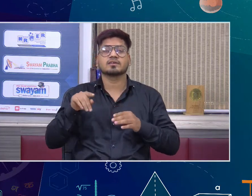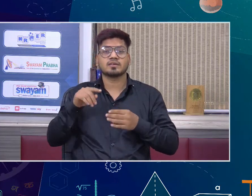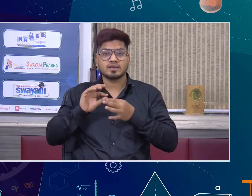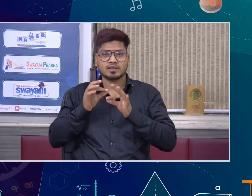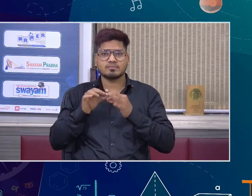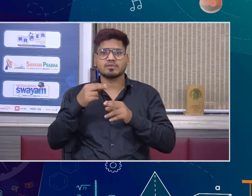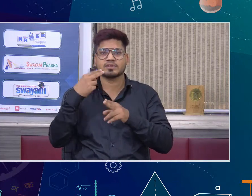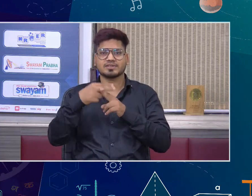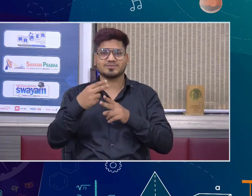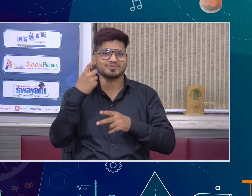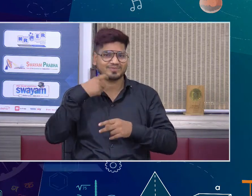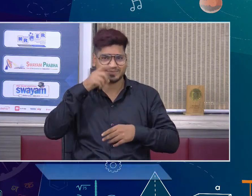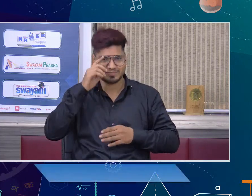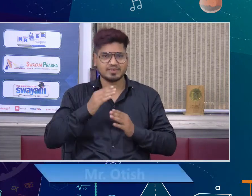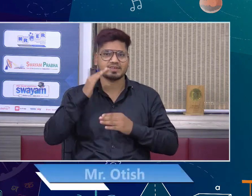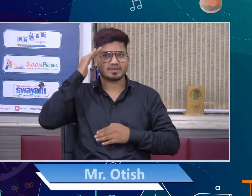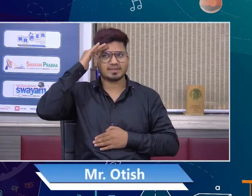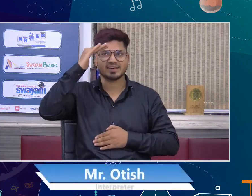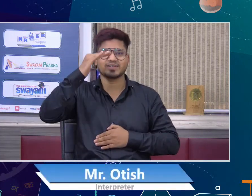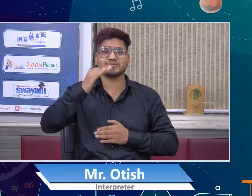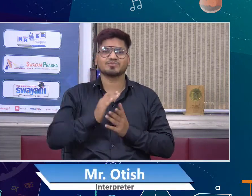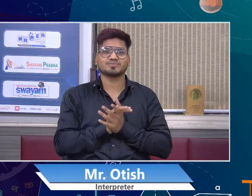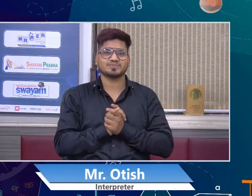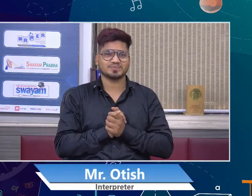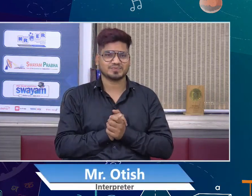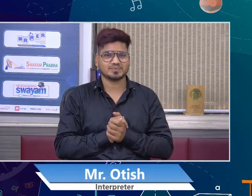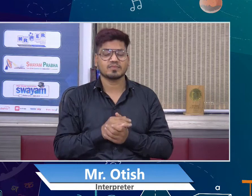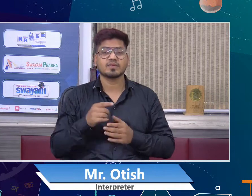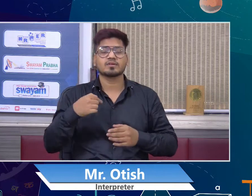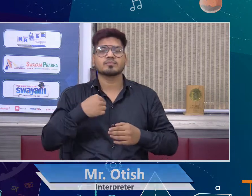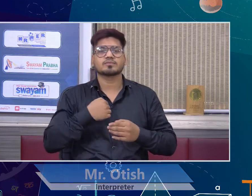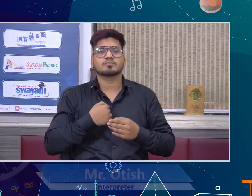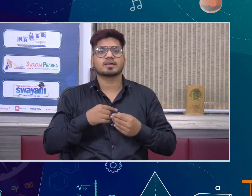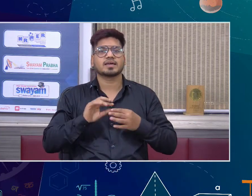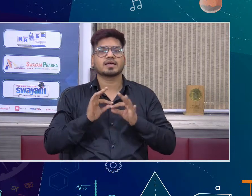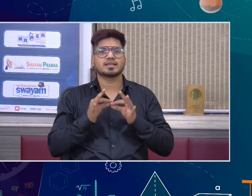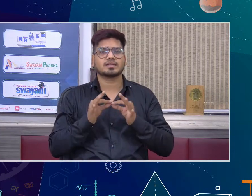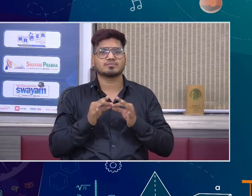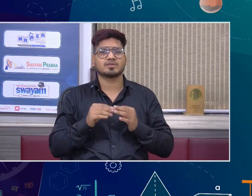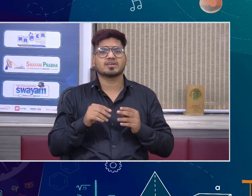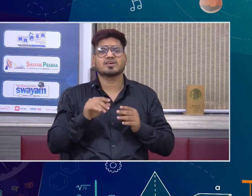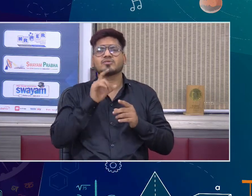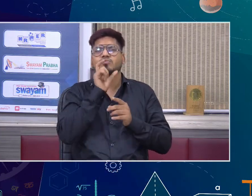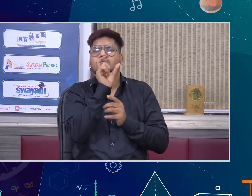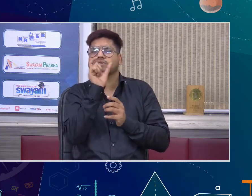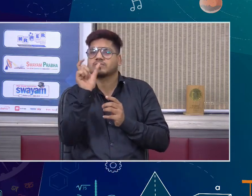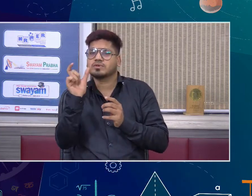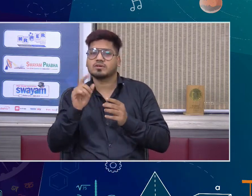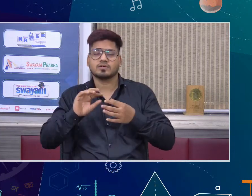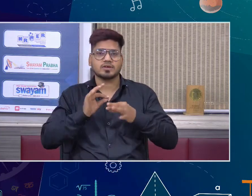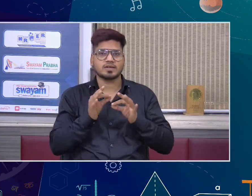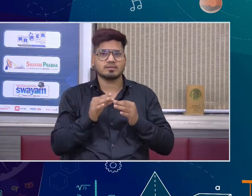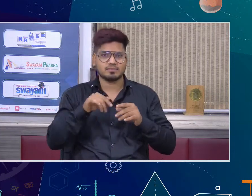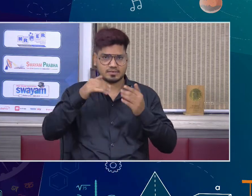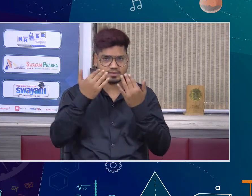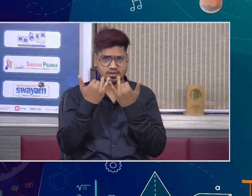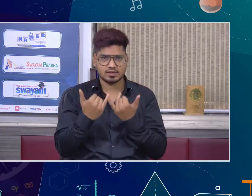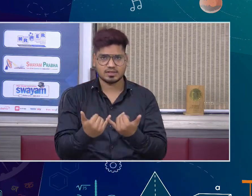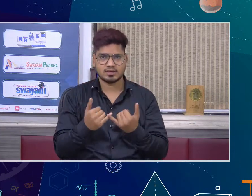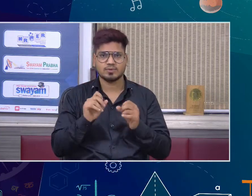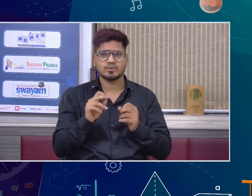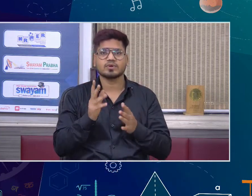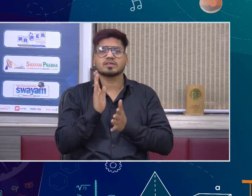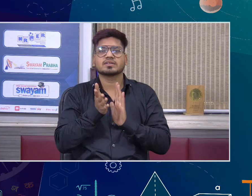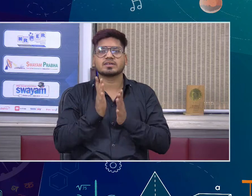Otish. Welcome, Mr. Otish. He'll be interpreting each and every word here in the sign